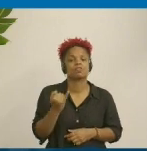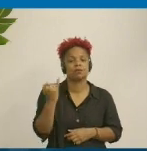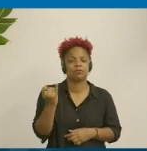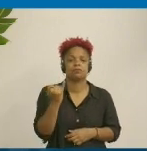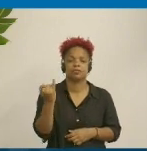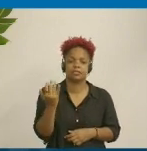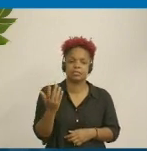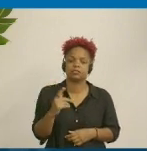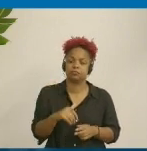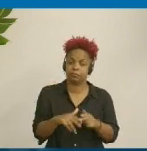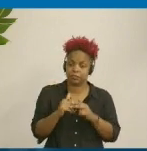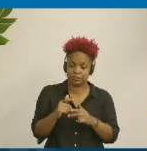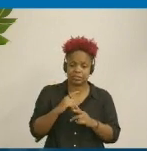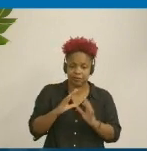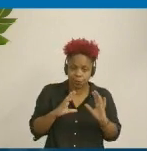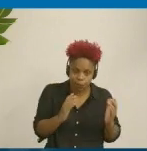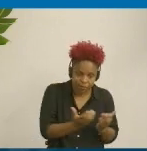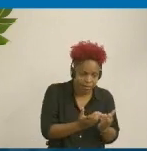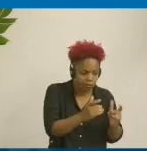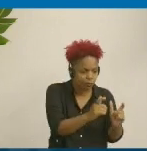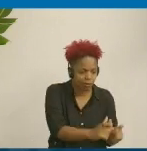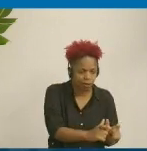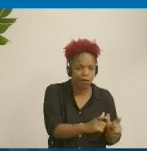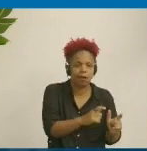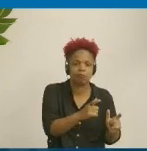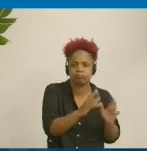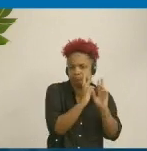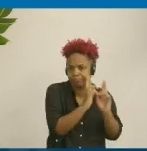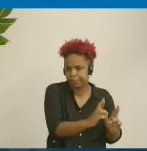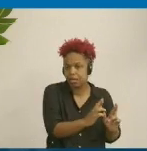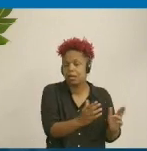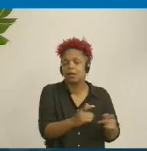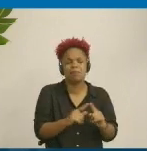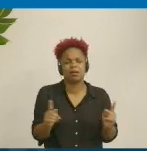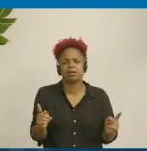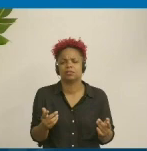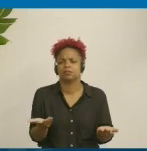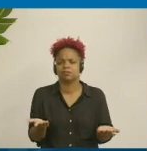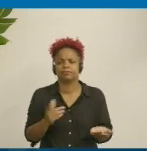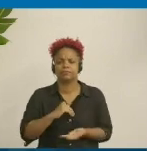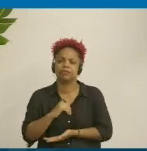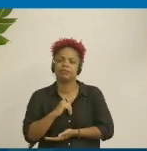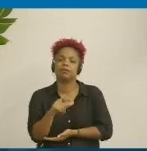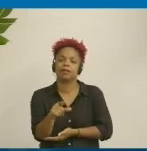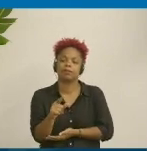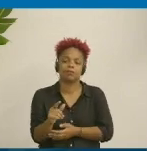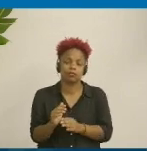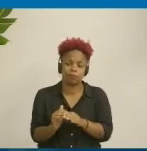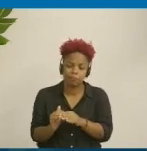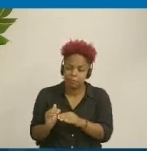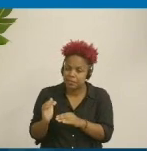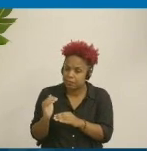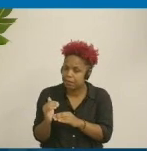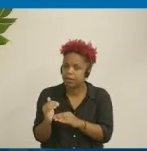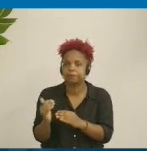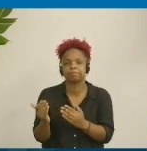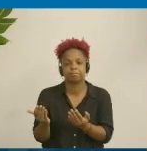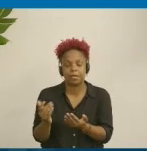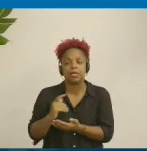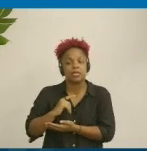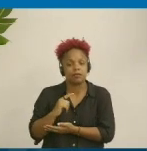but it was everything that people had. So it's a small thing, it's a very little thing, but at the same time, it's the only thing